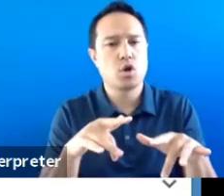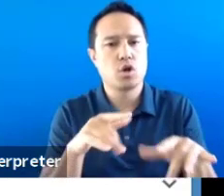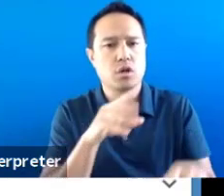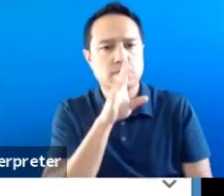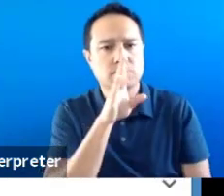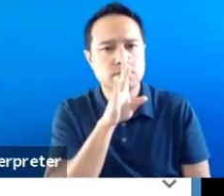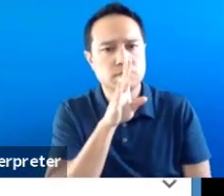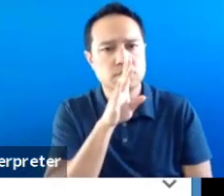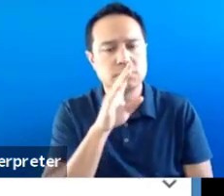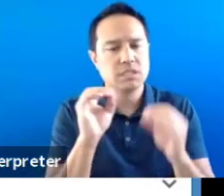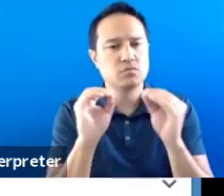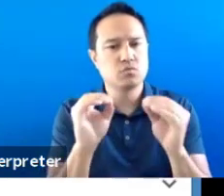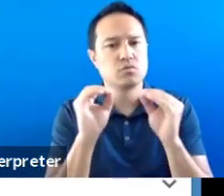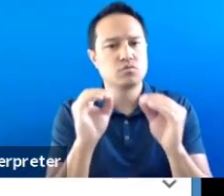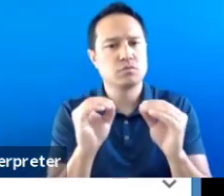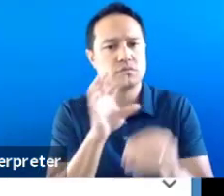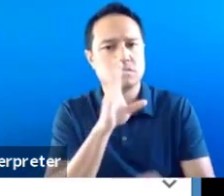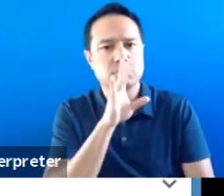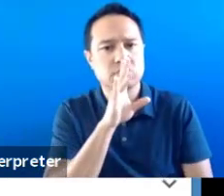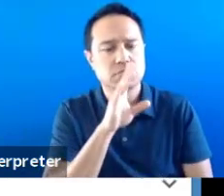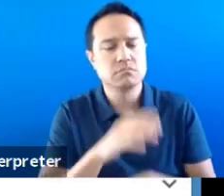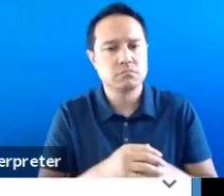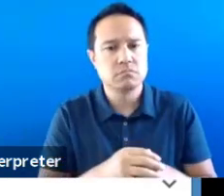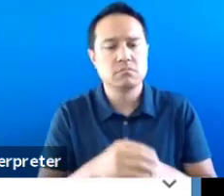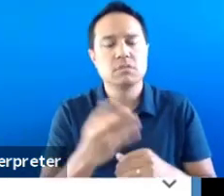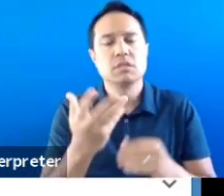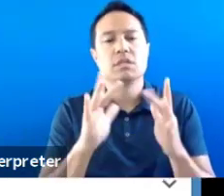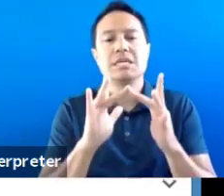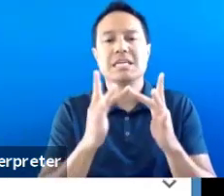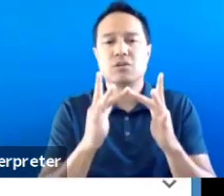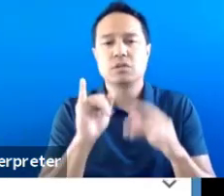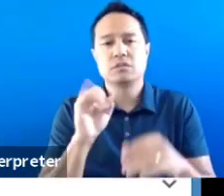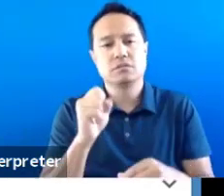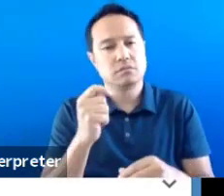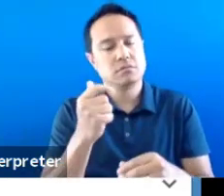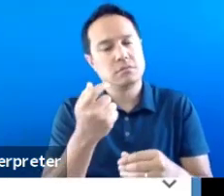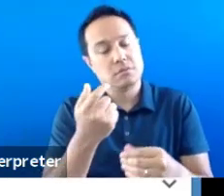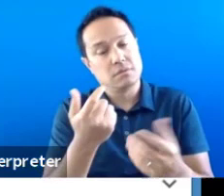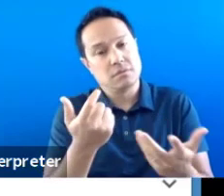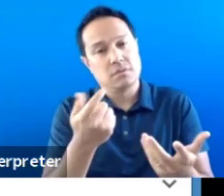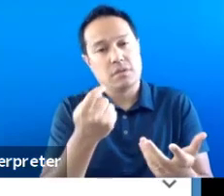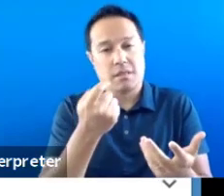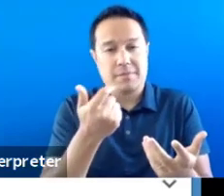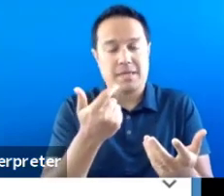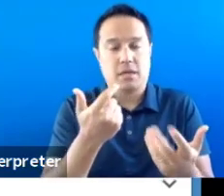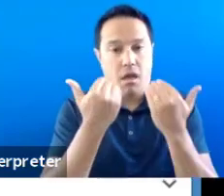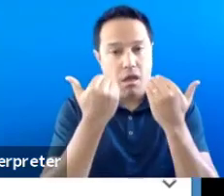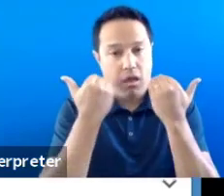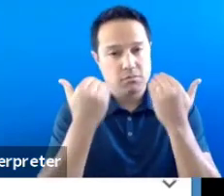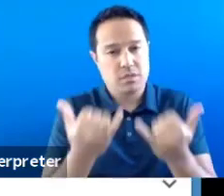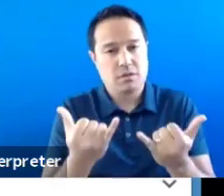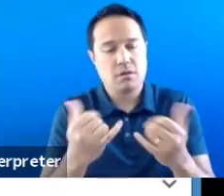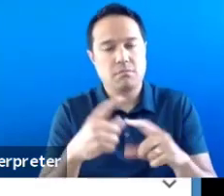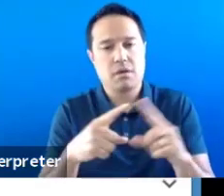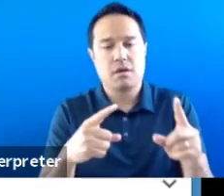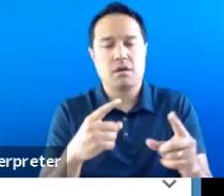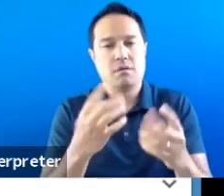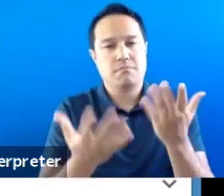voice instructions. Now, since the internet is on the struggle bus, I'm going to try it, but it's probably going to fail for me. I'm going to turn it